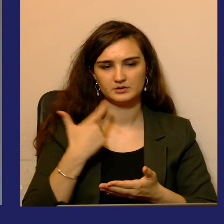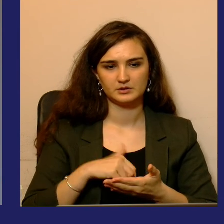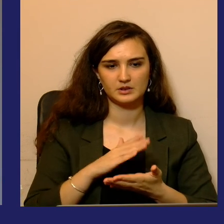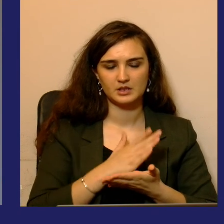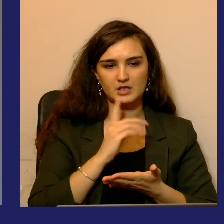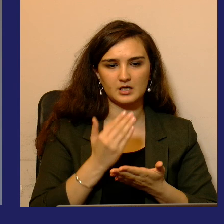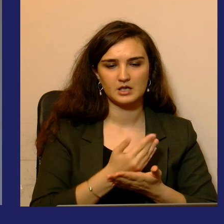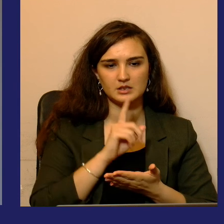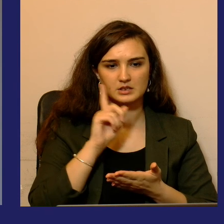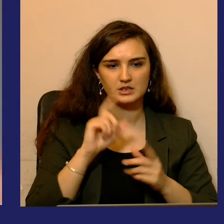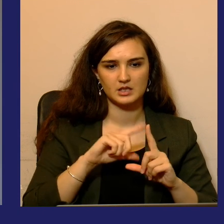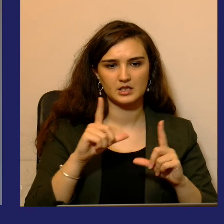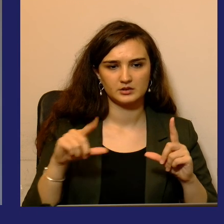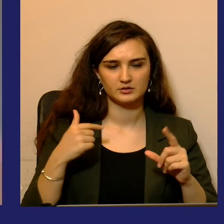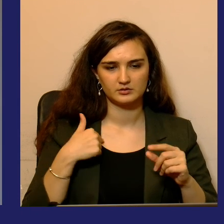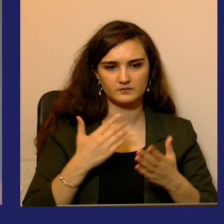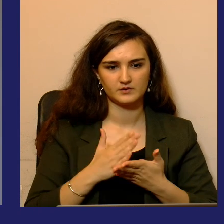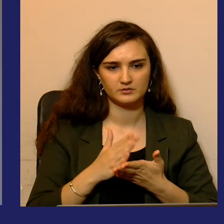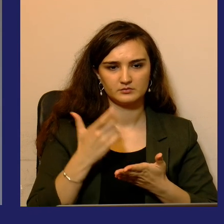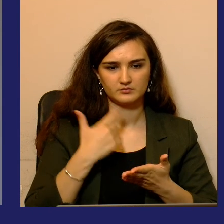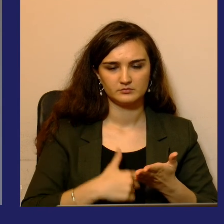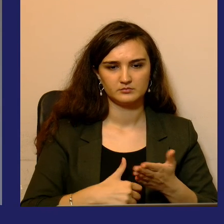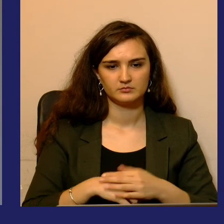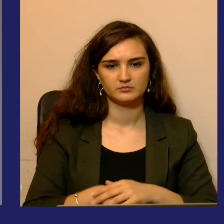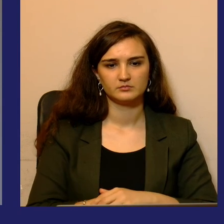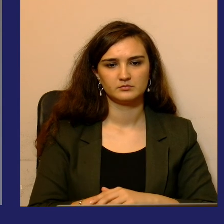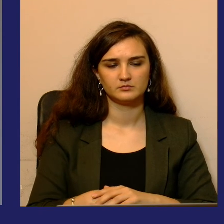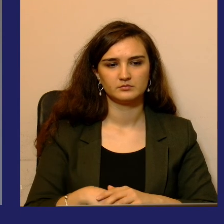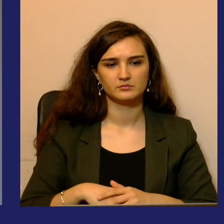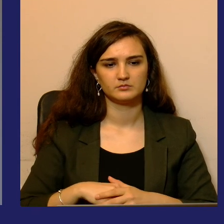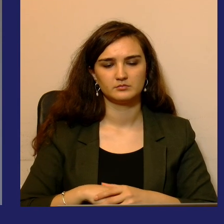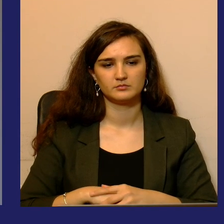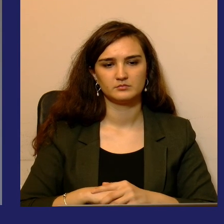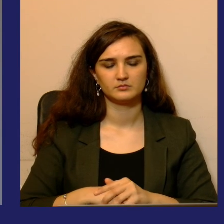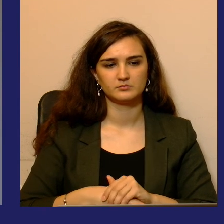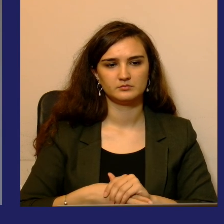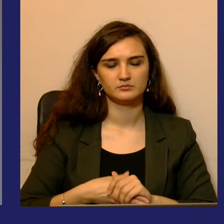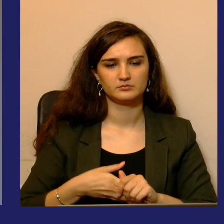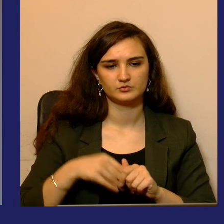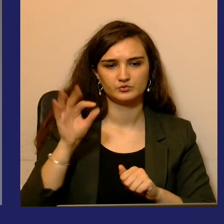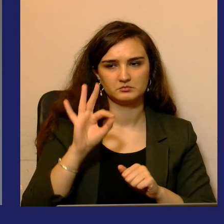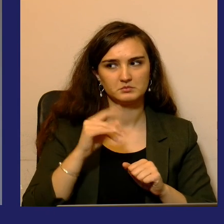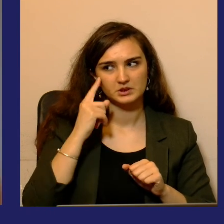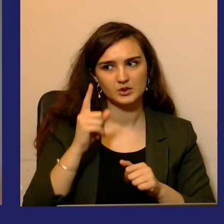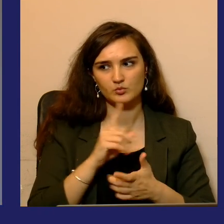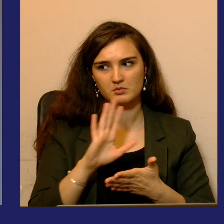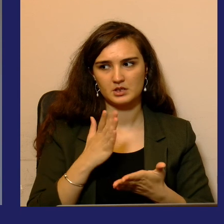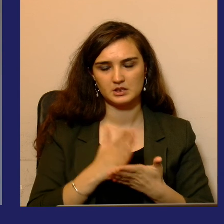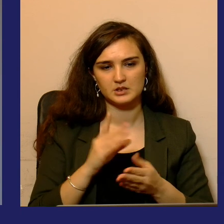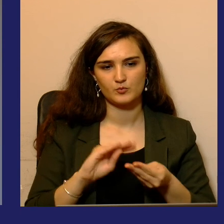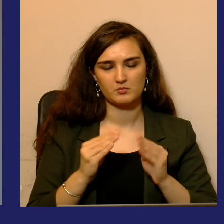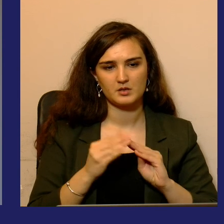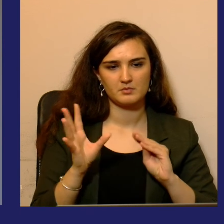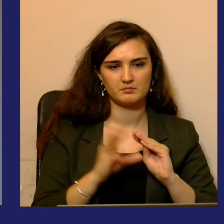about why New Zealand really has almost none of these problems. And, you know, quite a strong culture